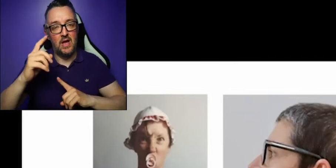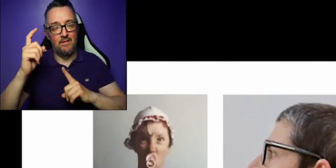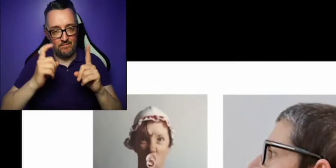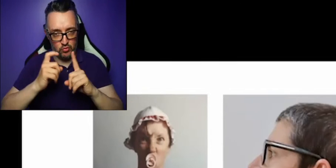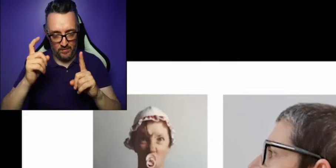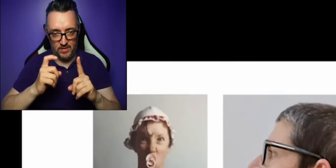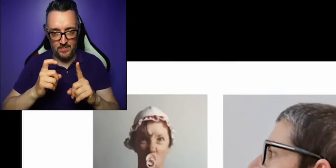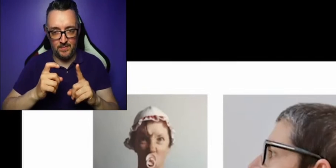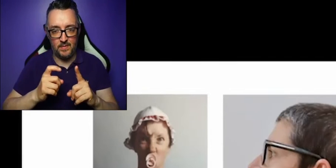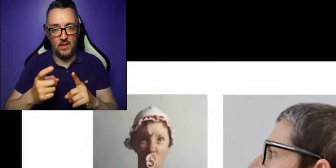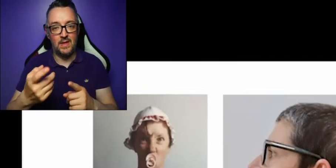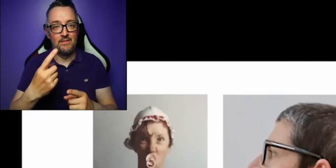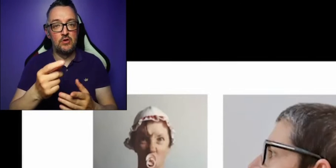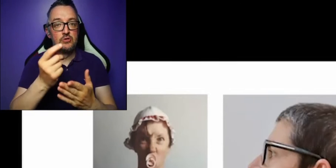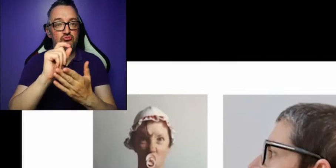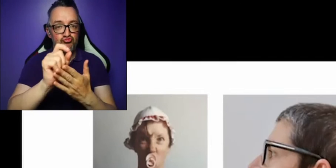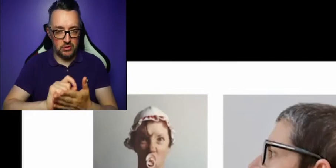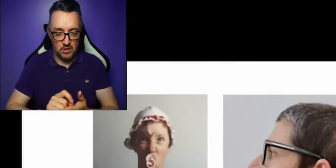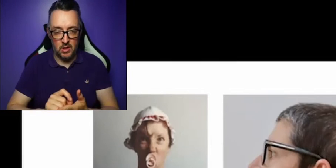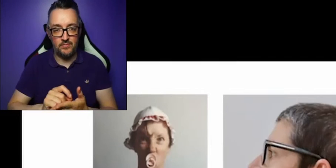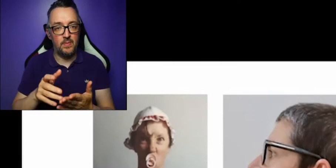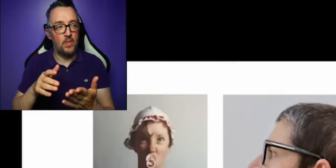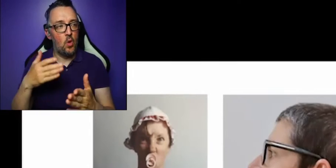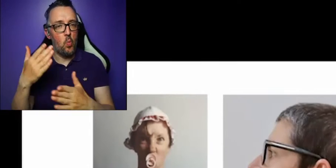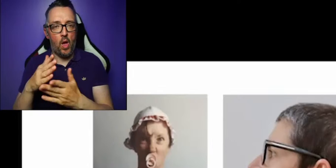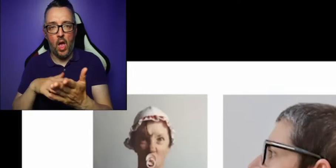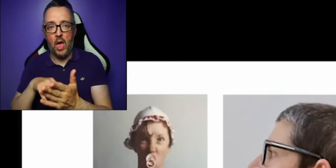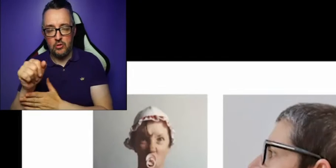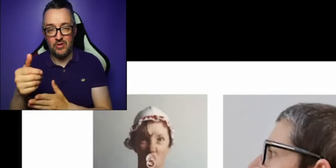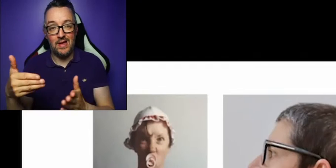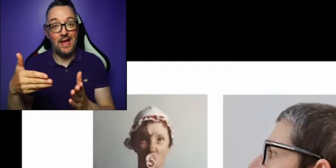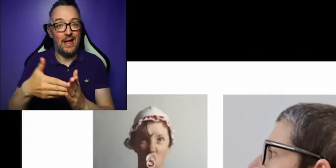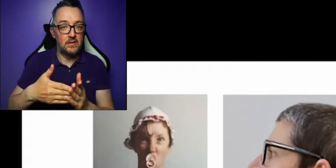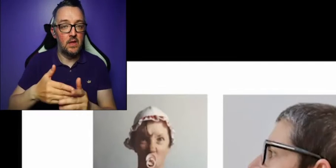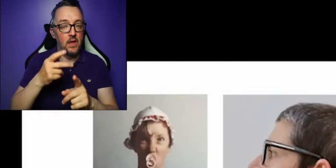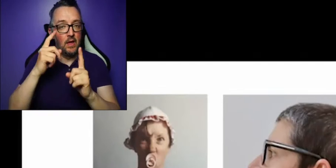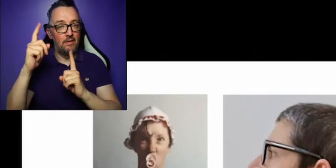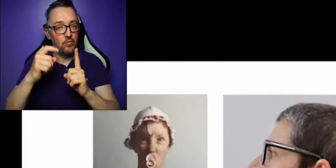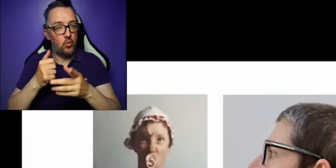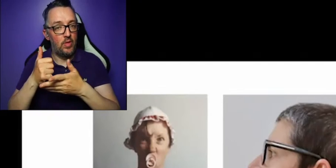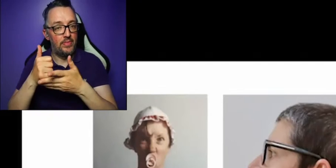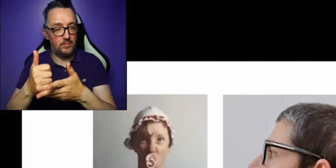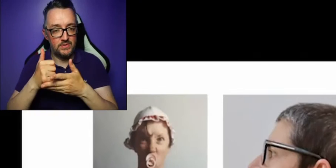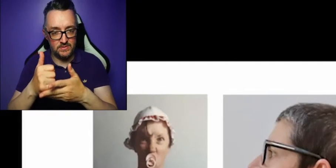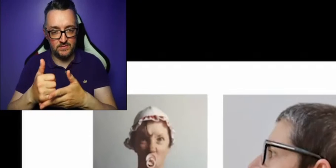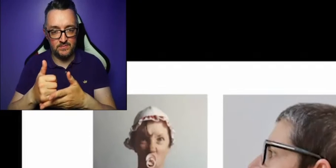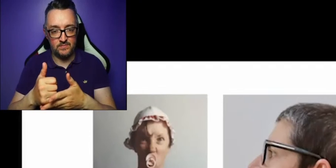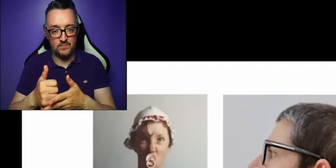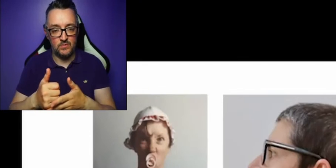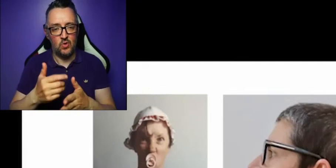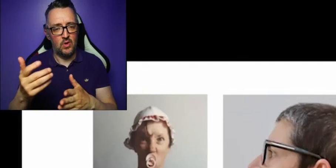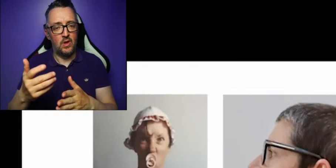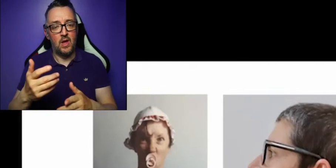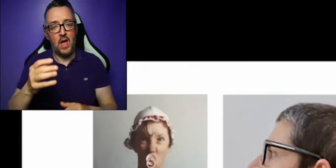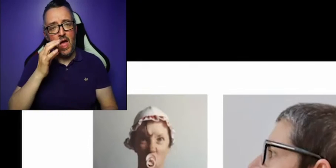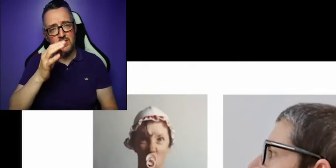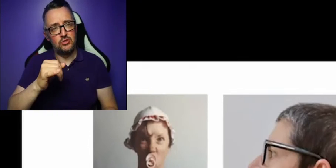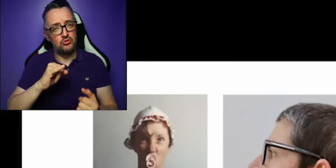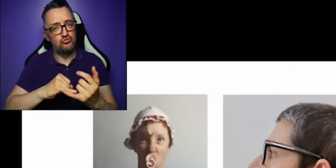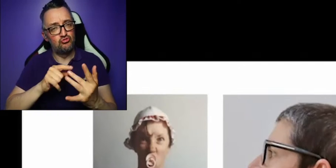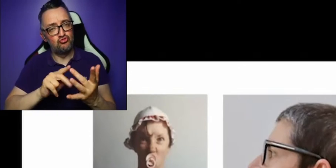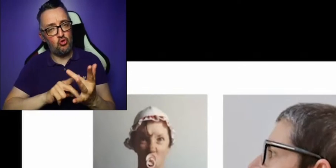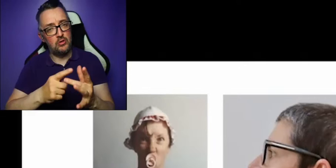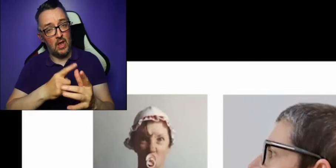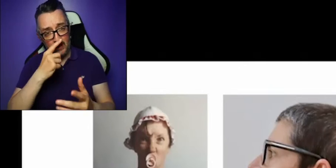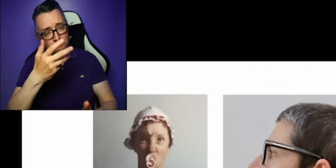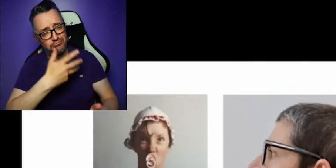was a British photographer, a writer, a cultural worker, and a phototherapist. So Sonia, tell us about these two